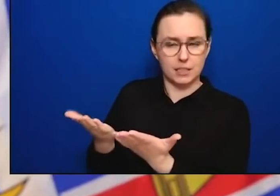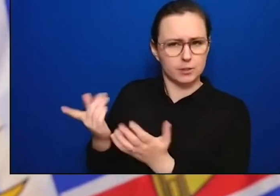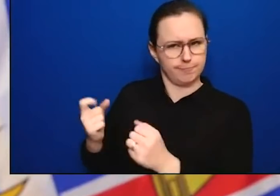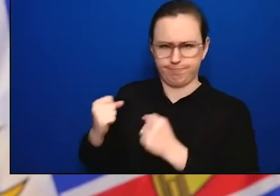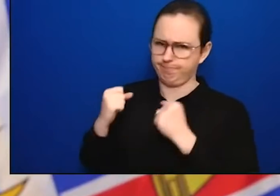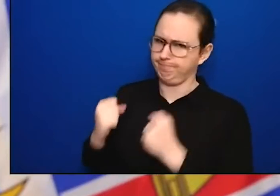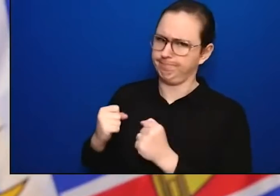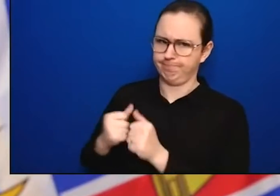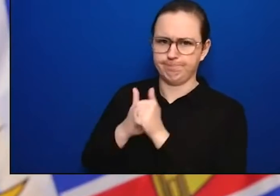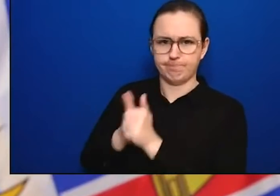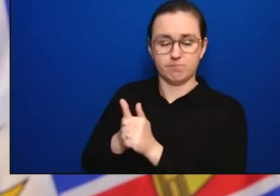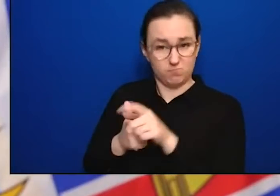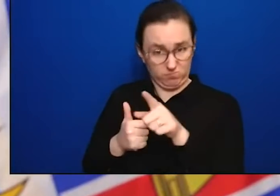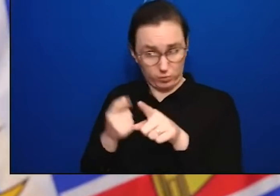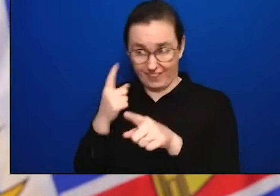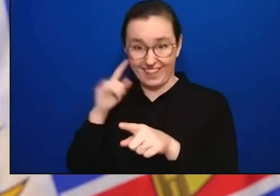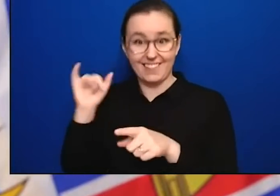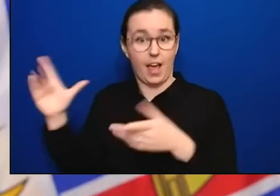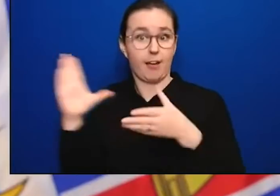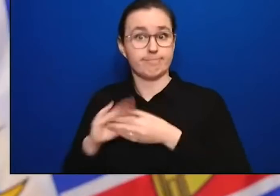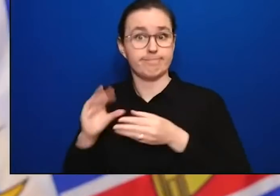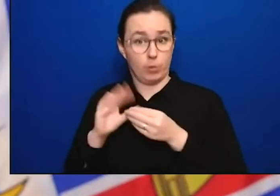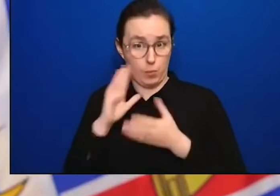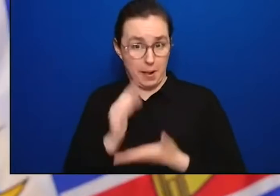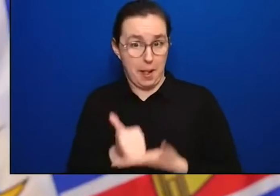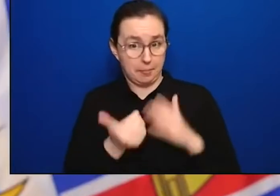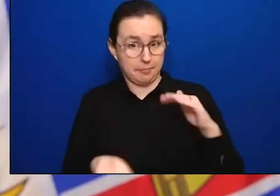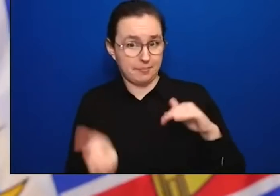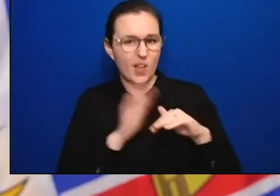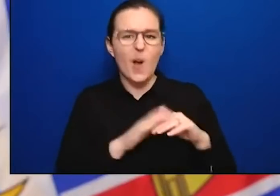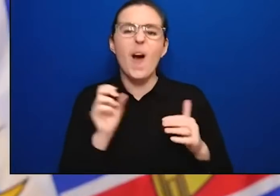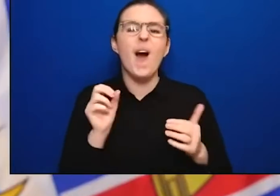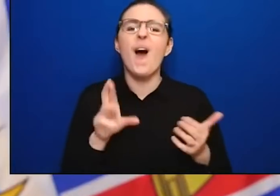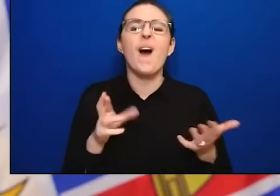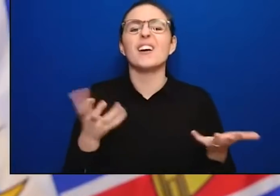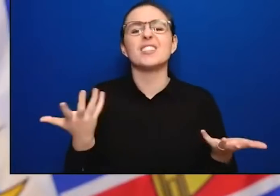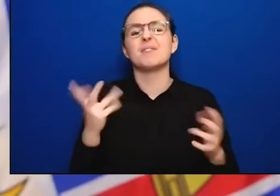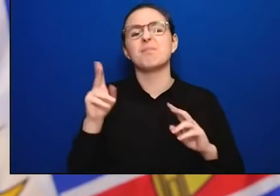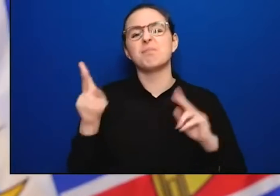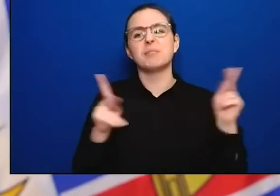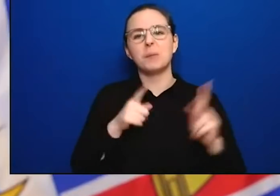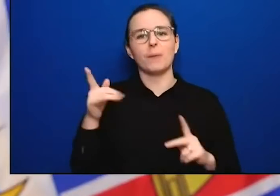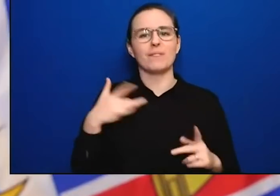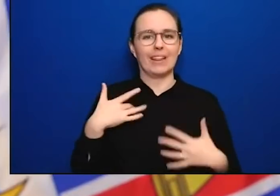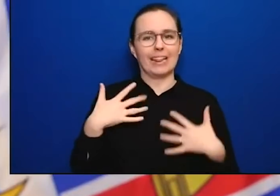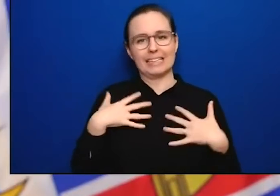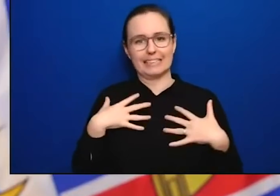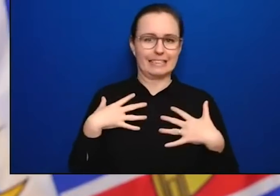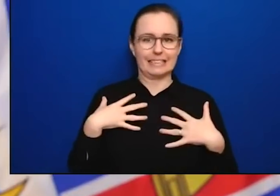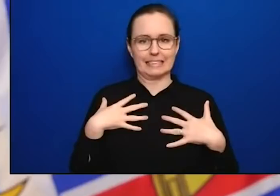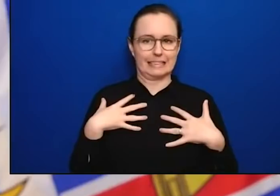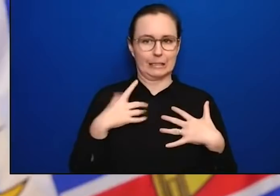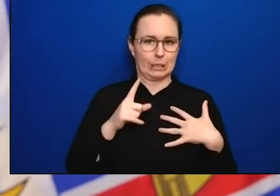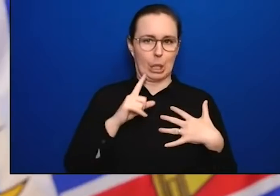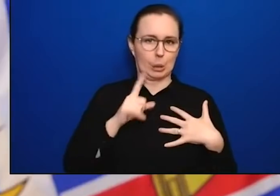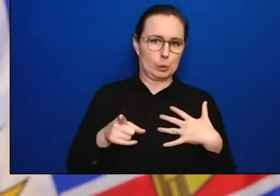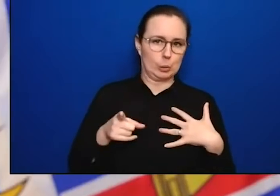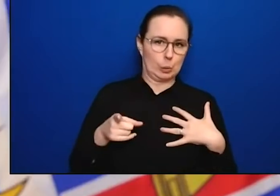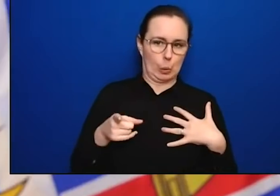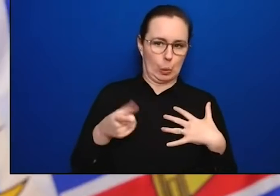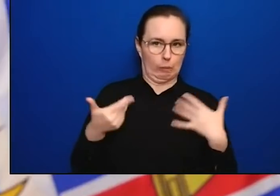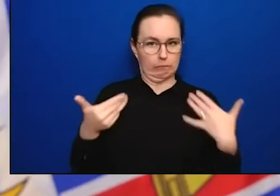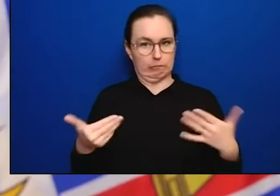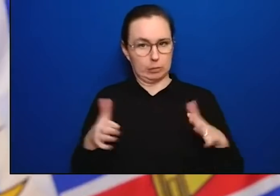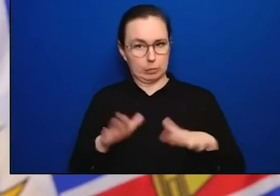this NACI strengthening its recommendation will have on those vaccination rates? Or do you think there's